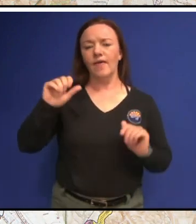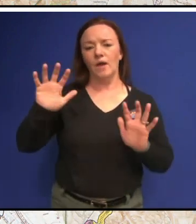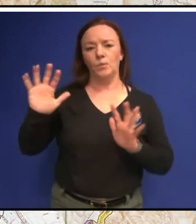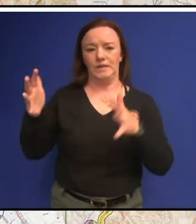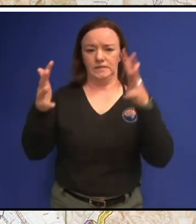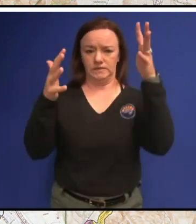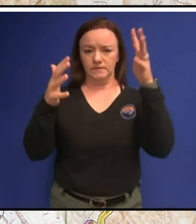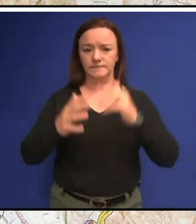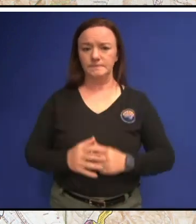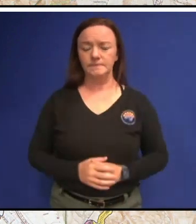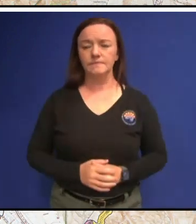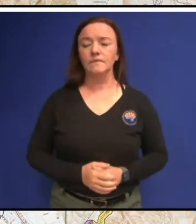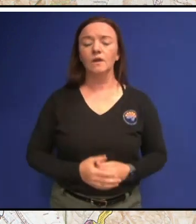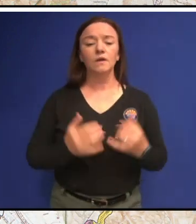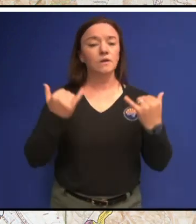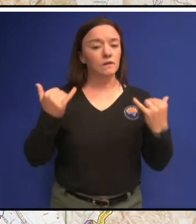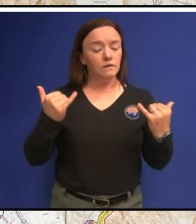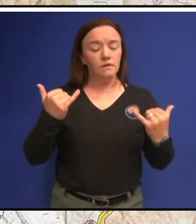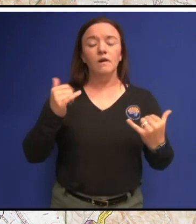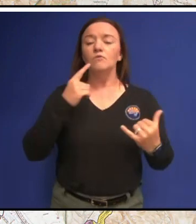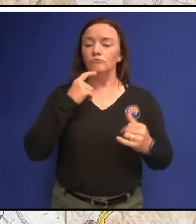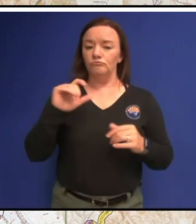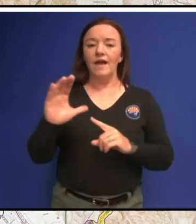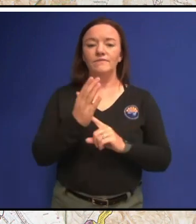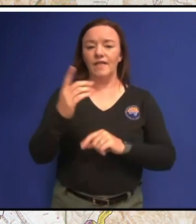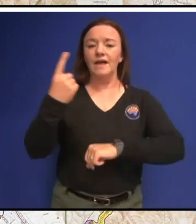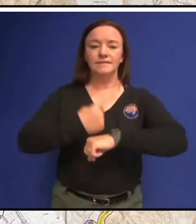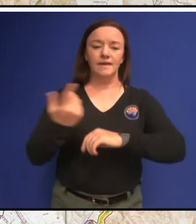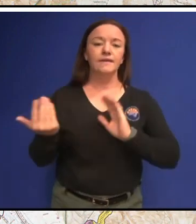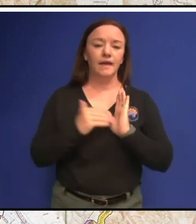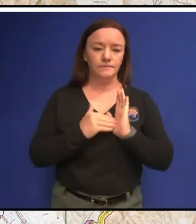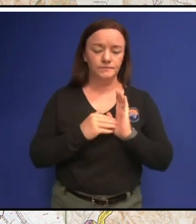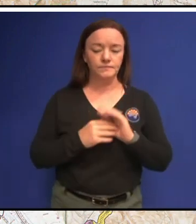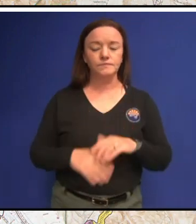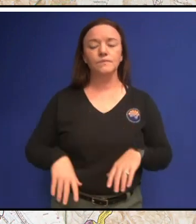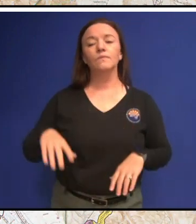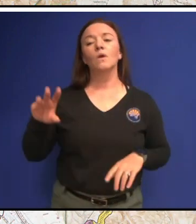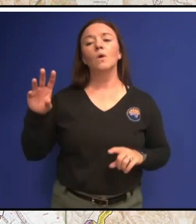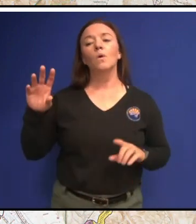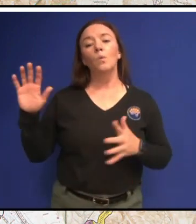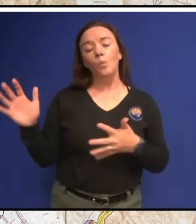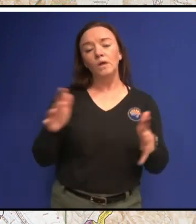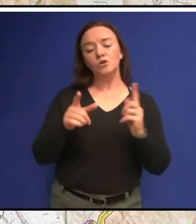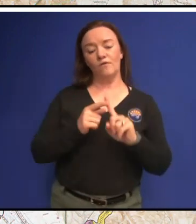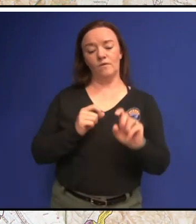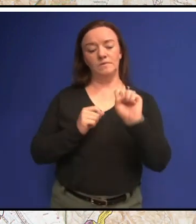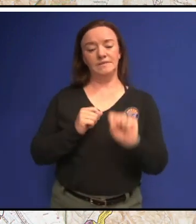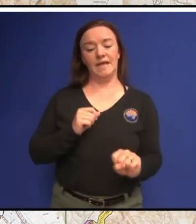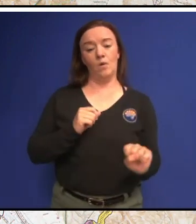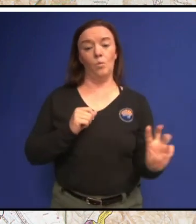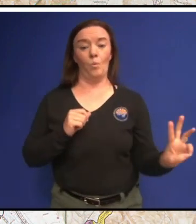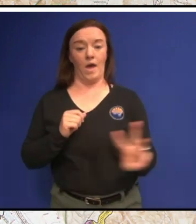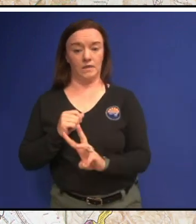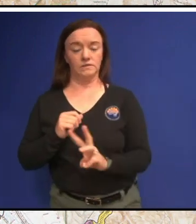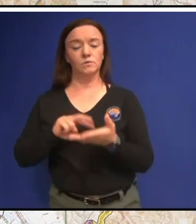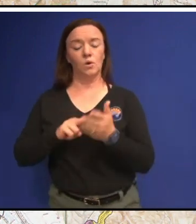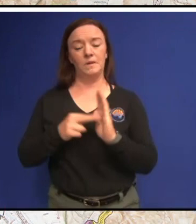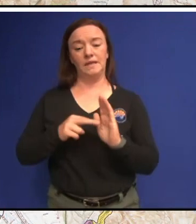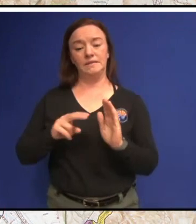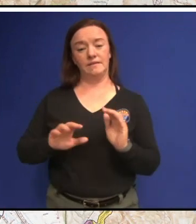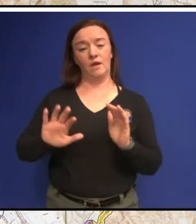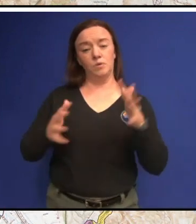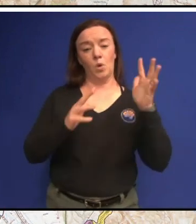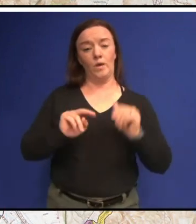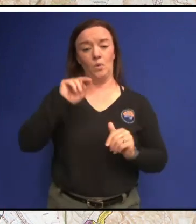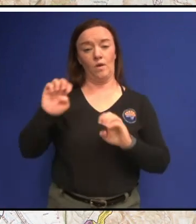today is another red flag day. Fortunately, those winds are out of the southwest, and I'll show you why that matters. In the coming